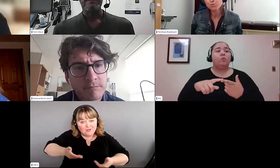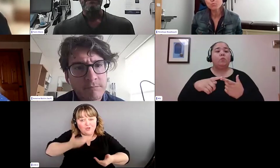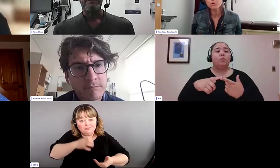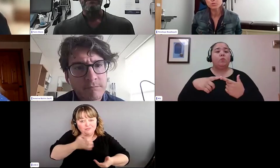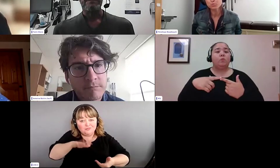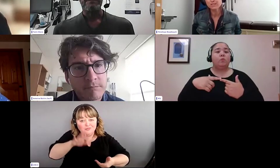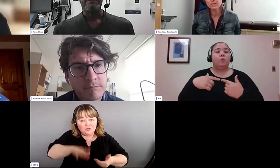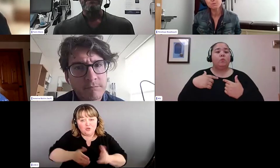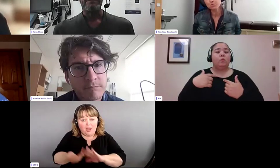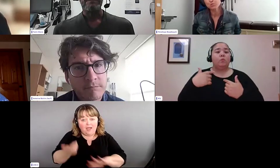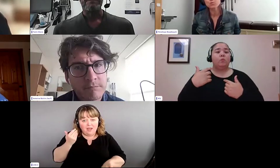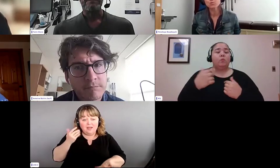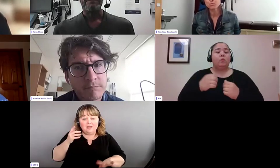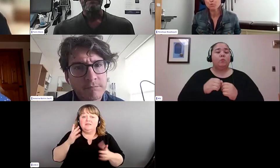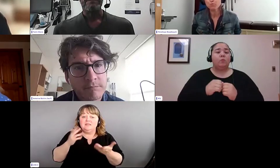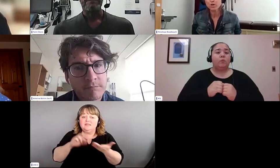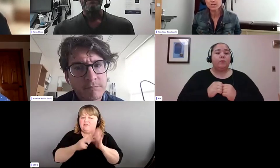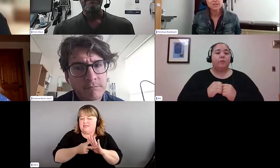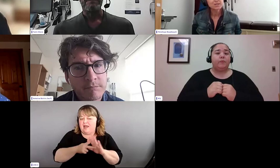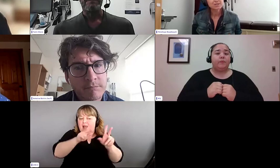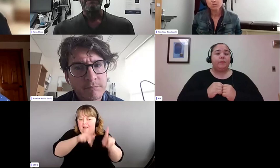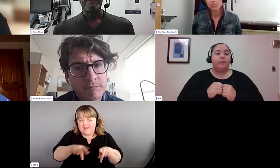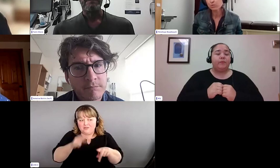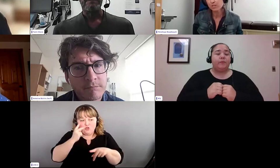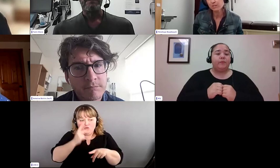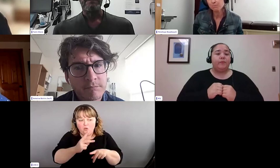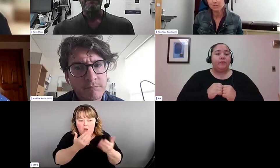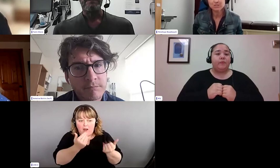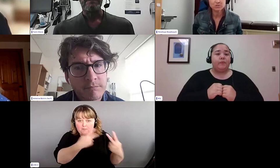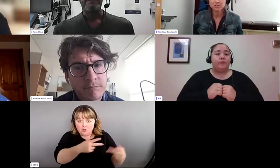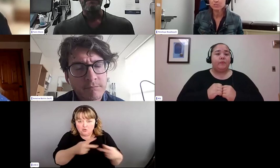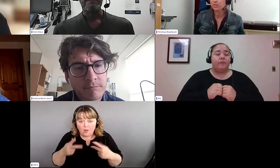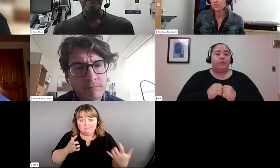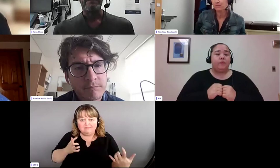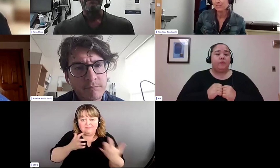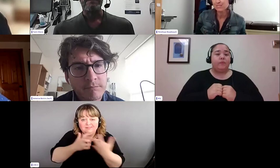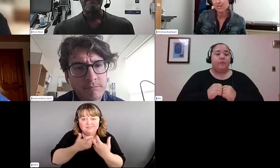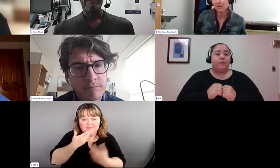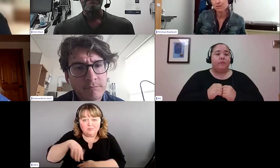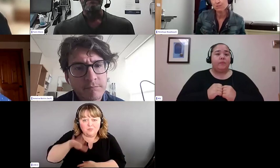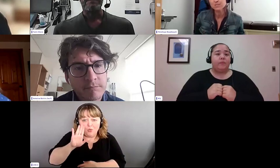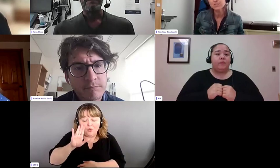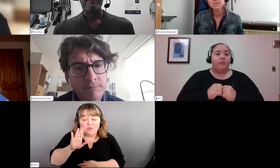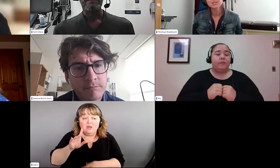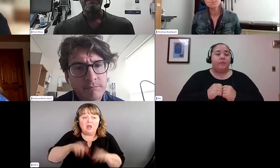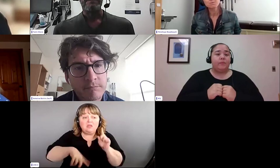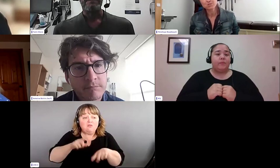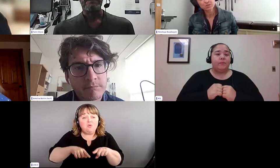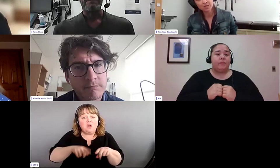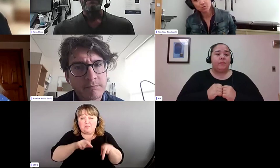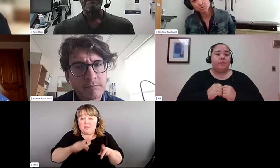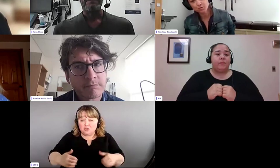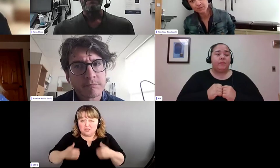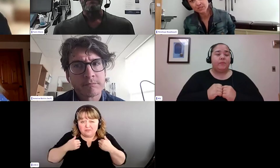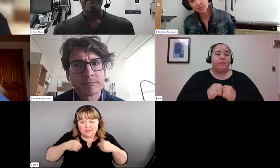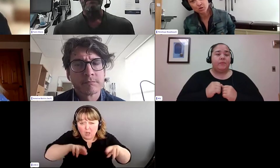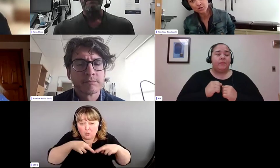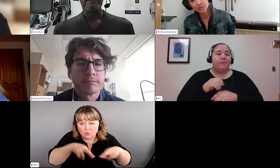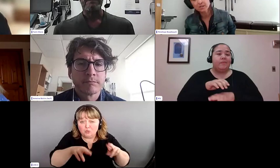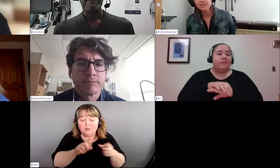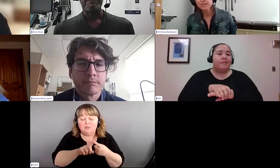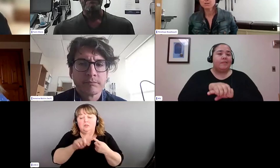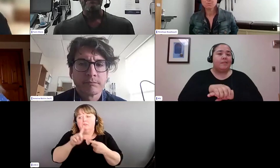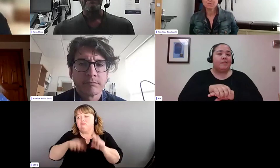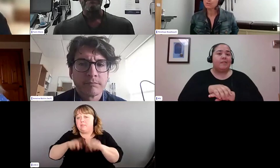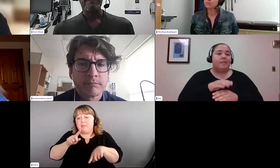welcoming, and better responded to the needs of the individuals that we see, who are both people